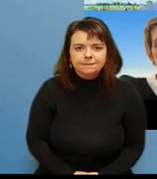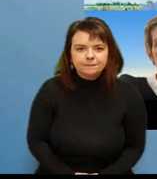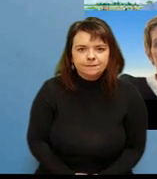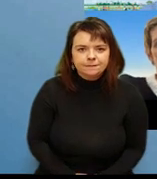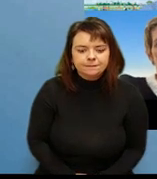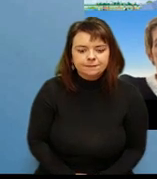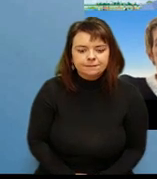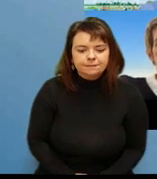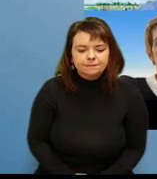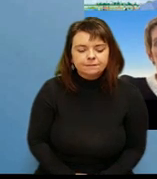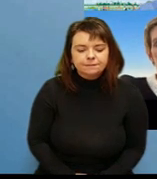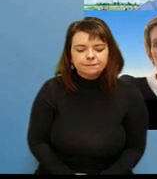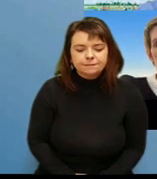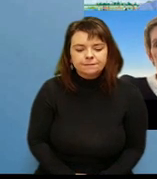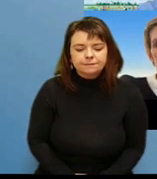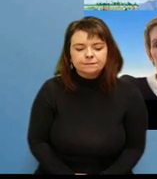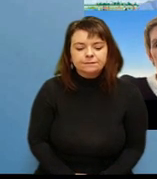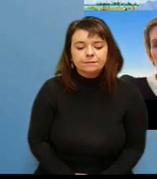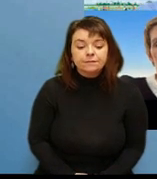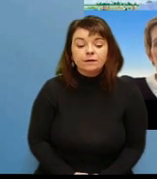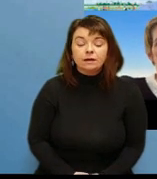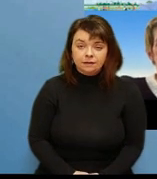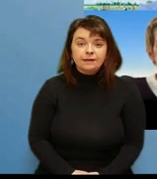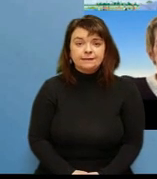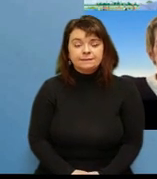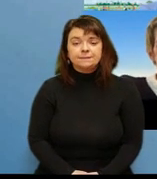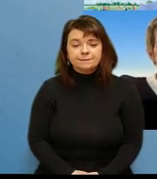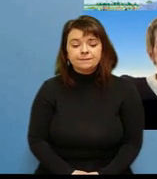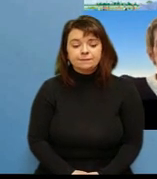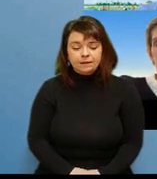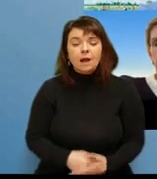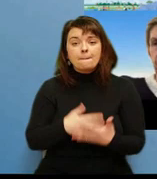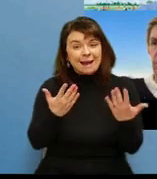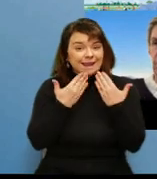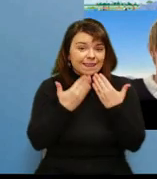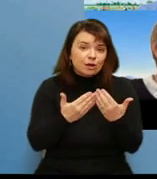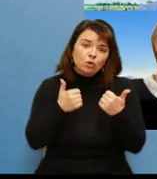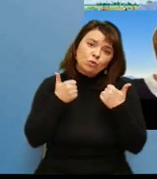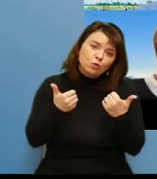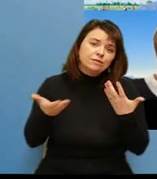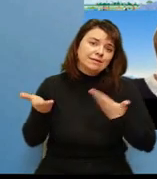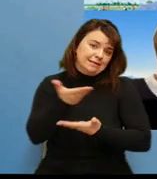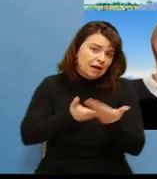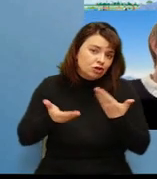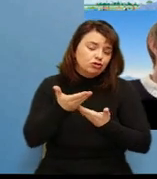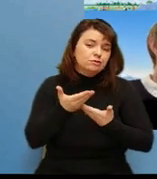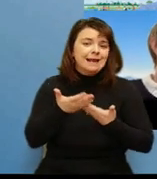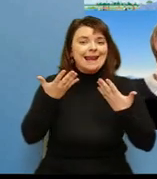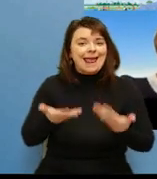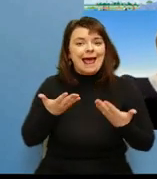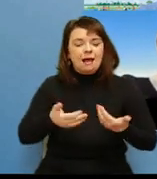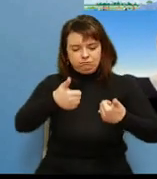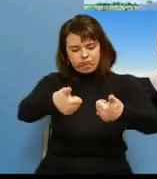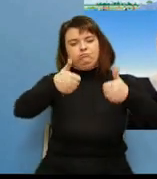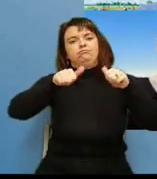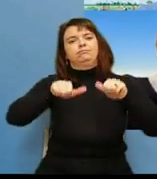Yeah, thank you for that. Yeah. Excellent point, Kathy. Many thanks. Good discussion. We